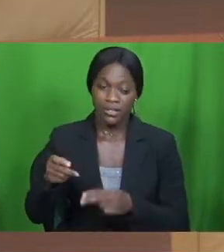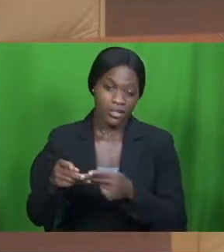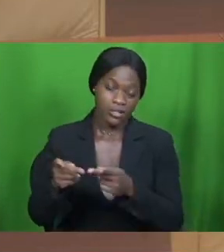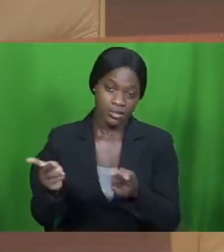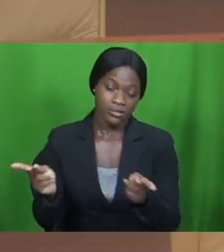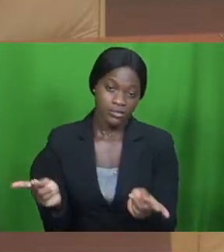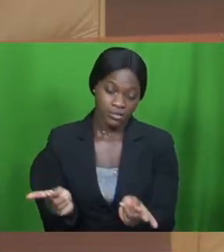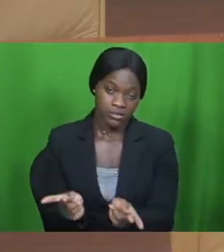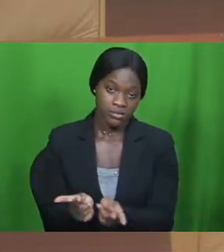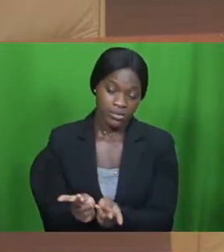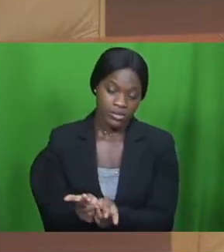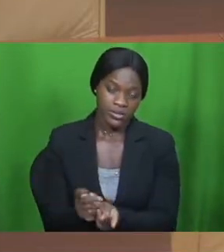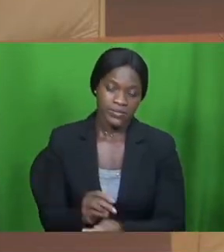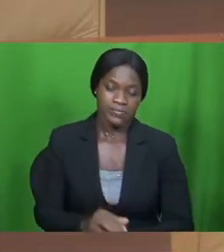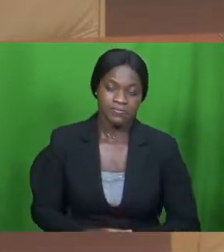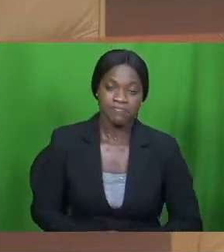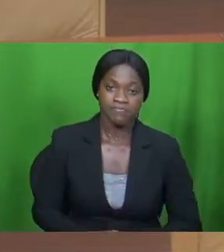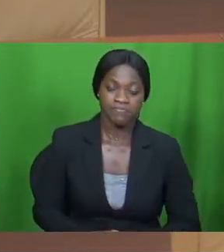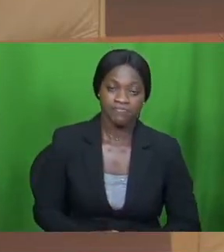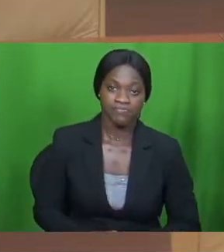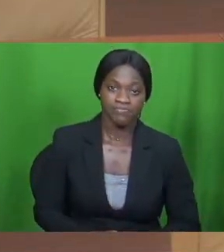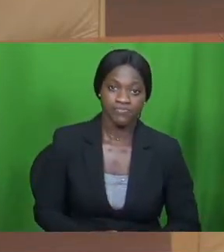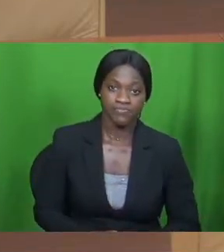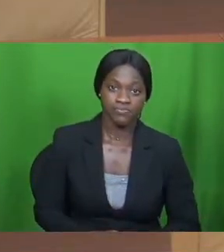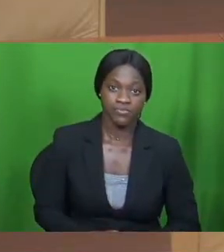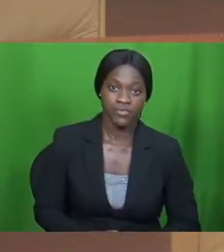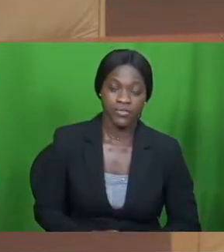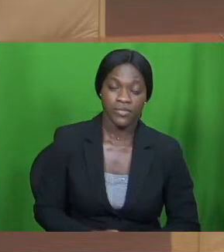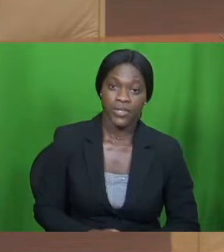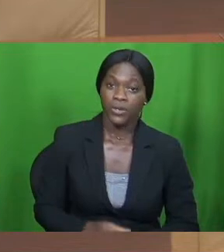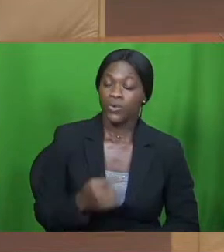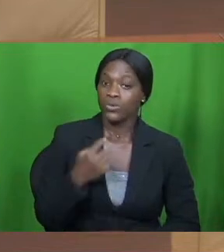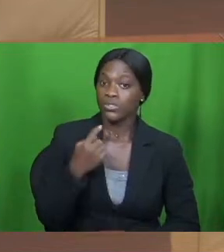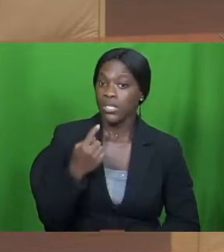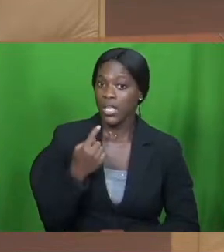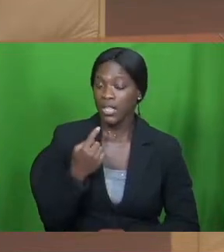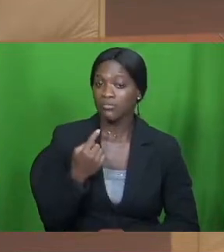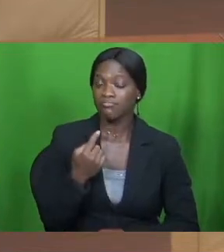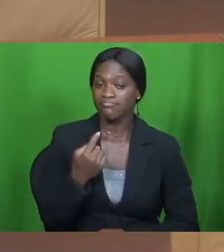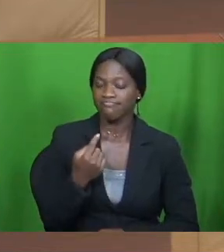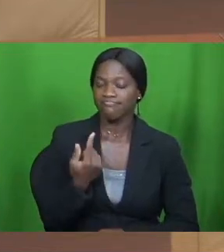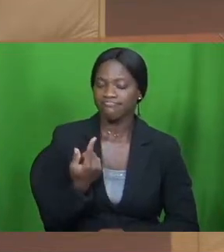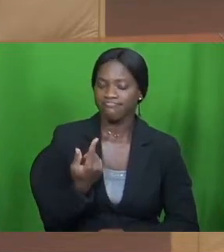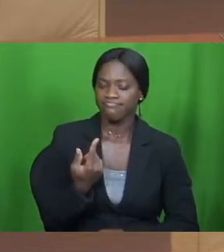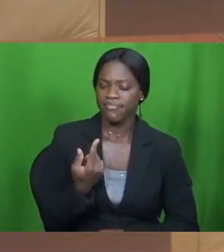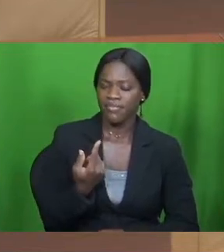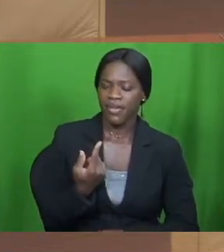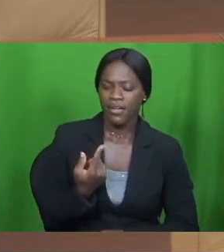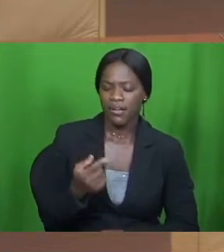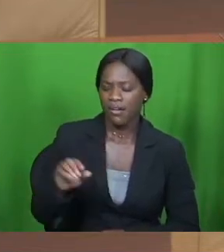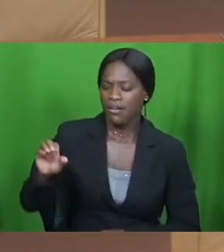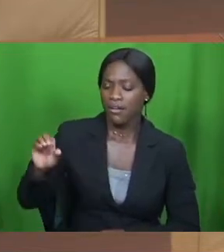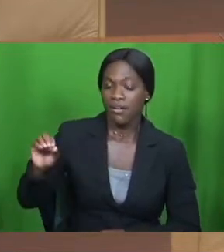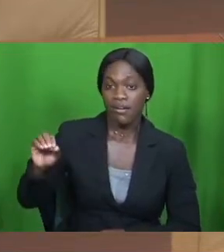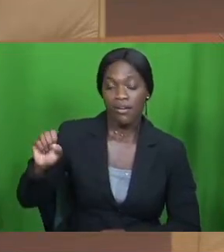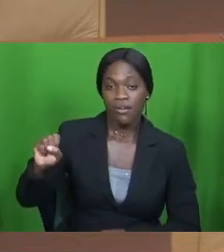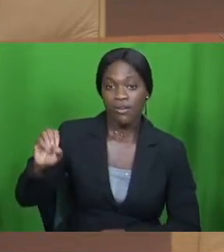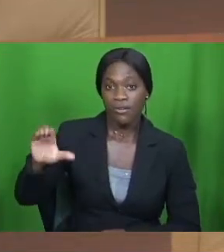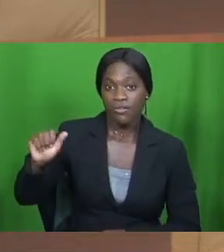this is a statesman, this is an illustrious